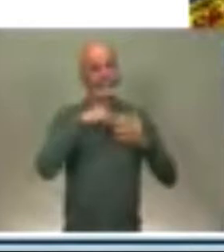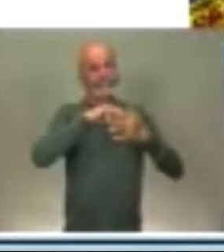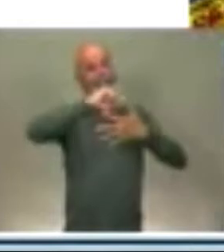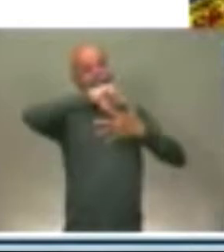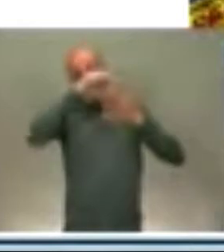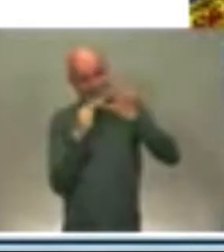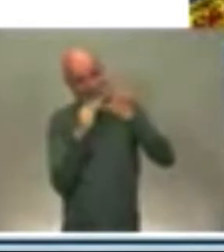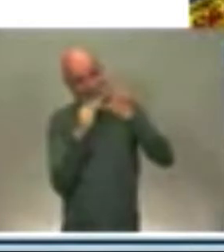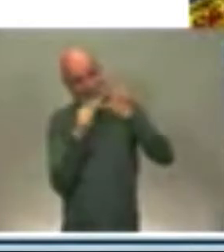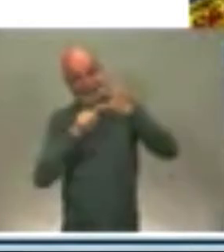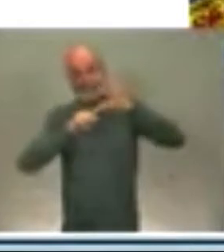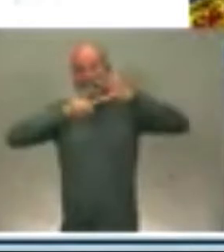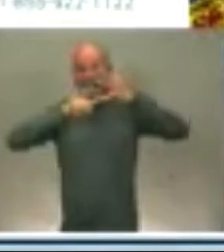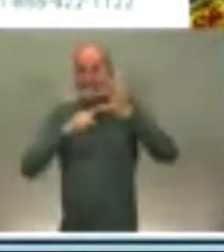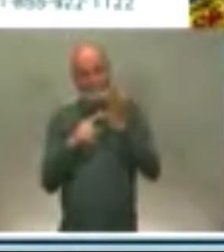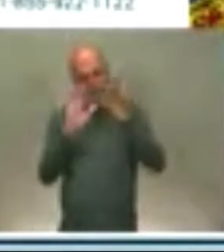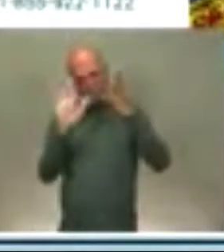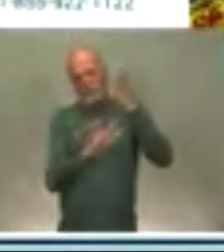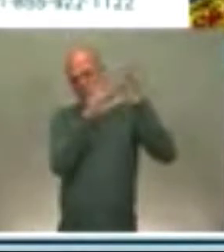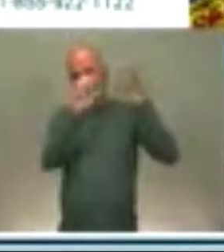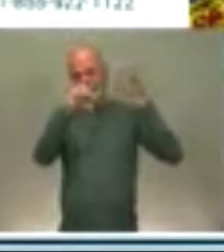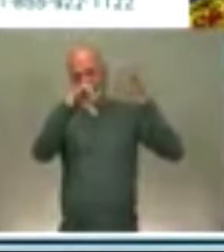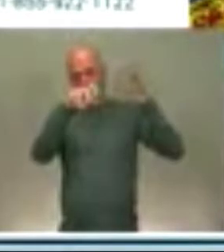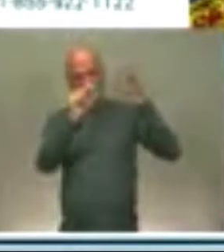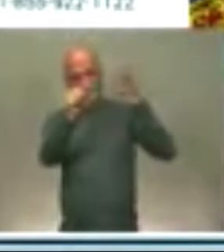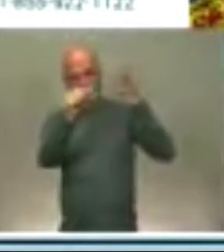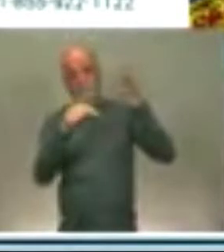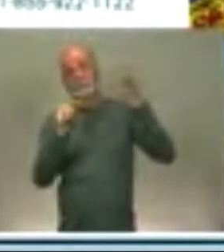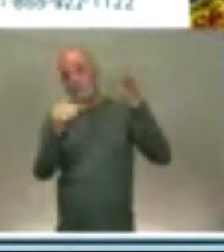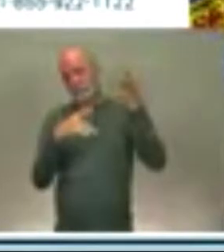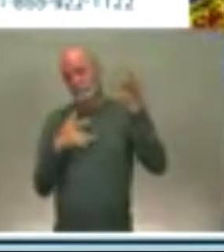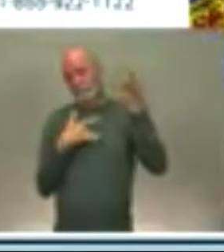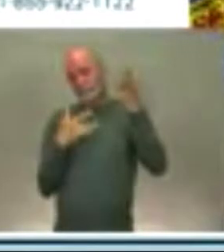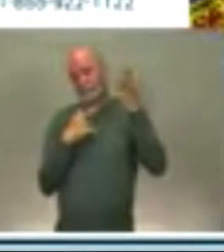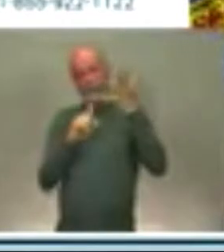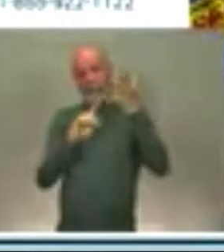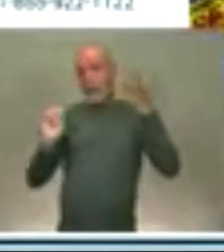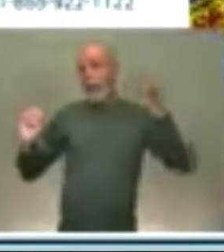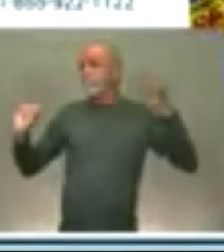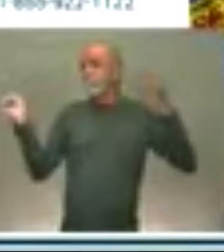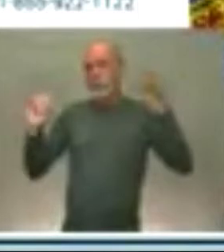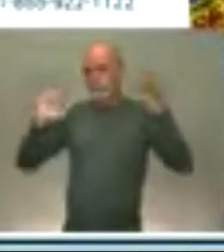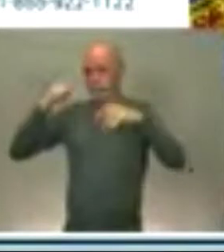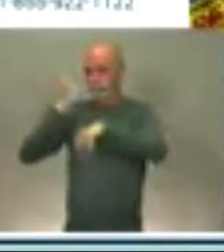in September, do you expect the state of emergency will also be lifted around that time?